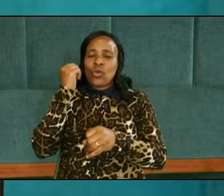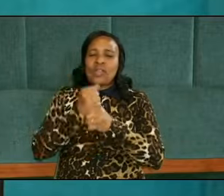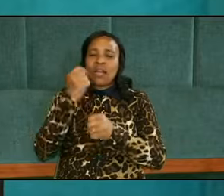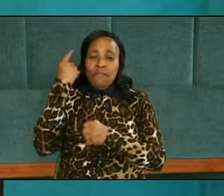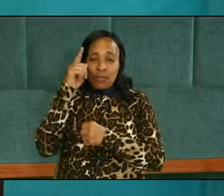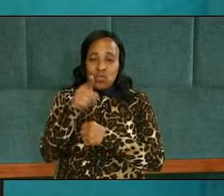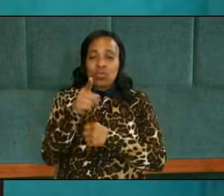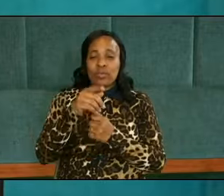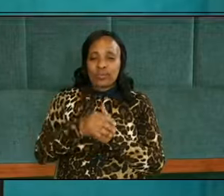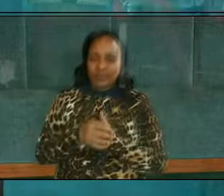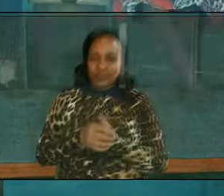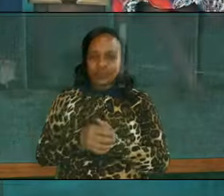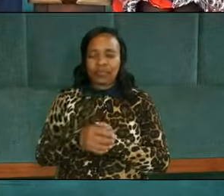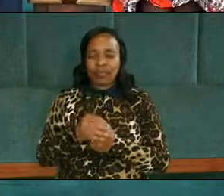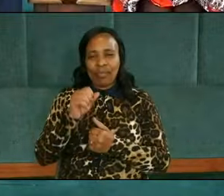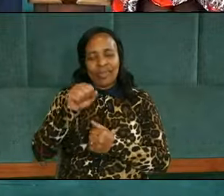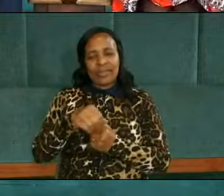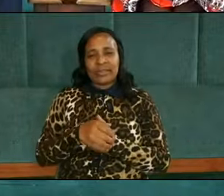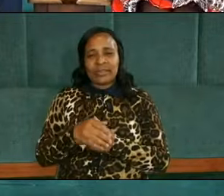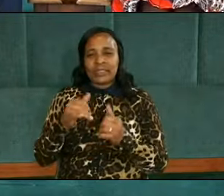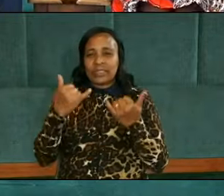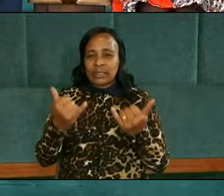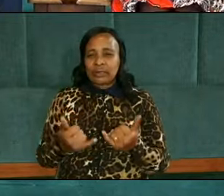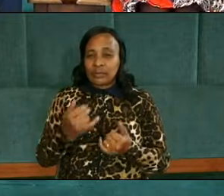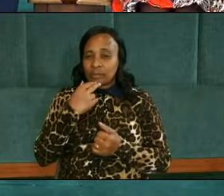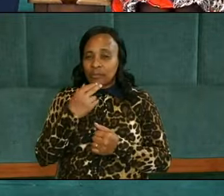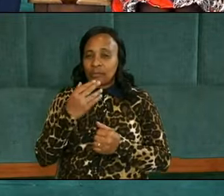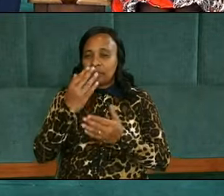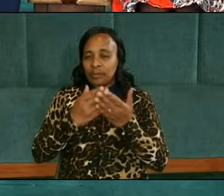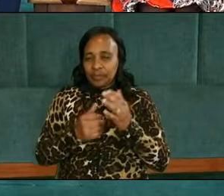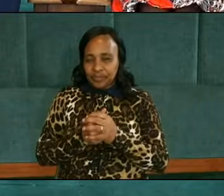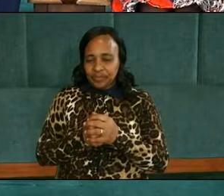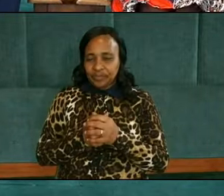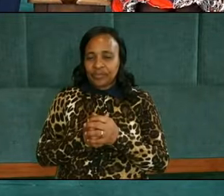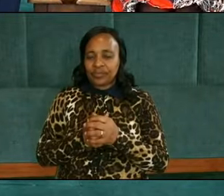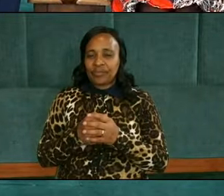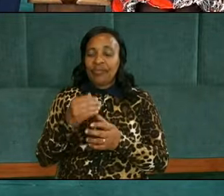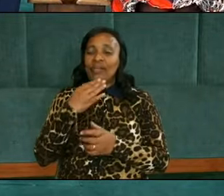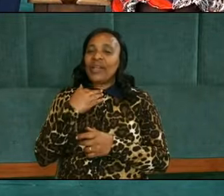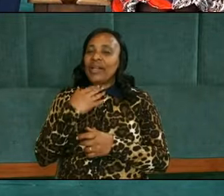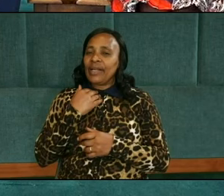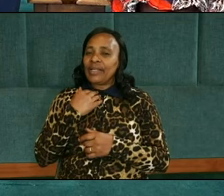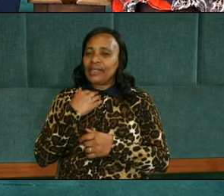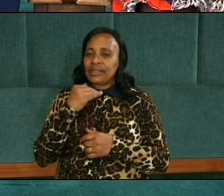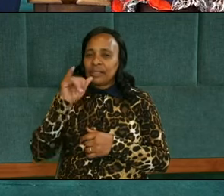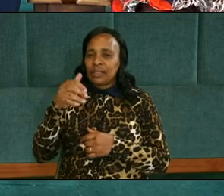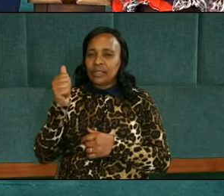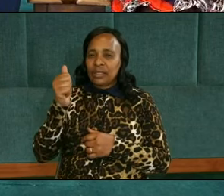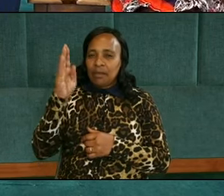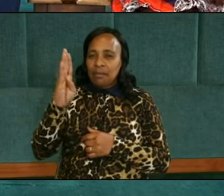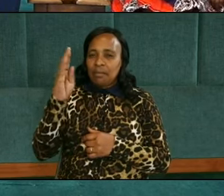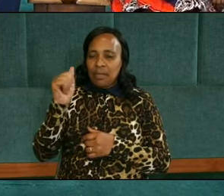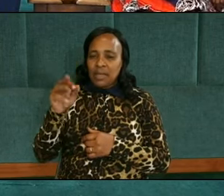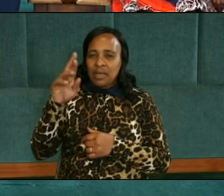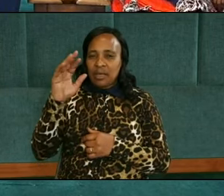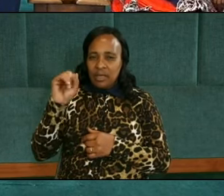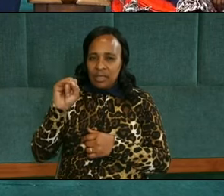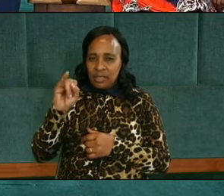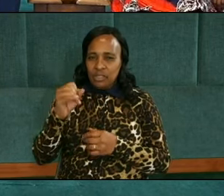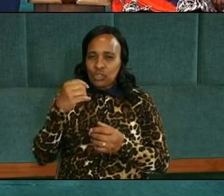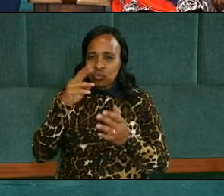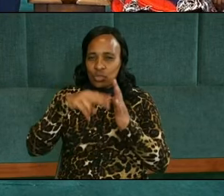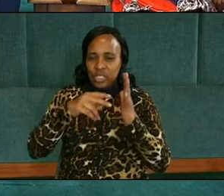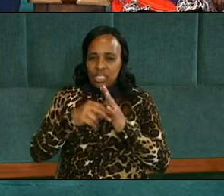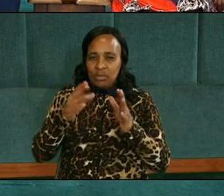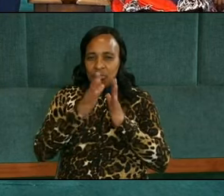me. Yes. Amen. Now to the Tuesday part, I'd like Jabari to read for us Proverbs chapter 14,